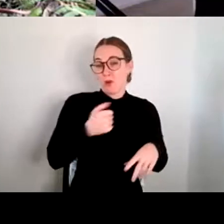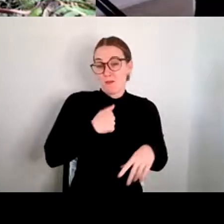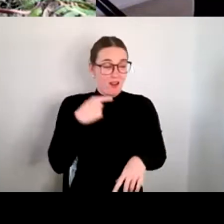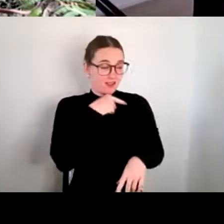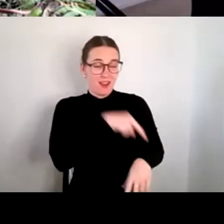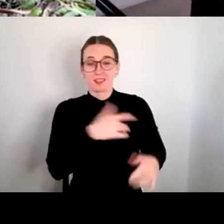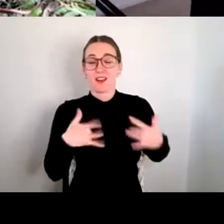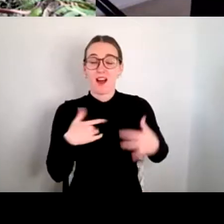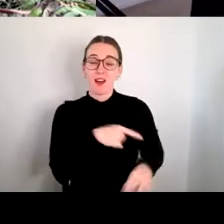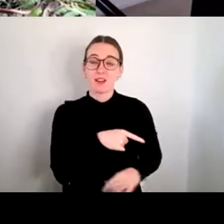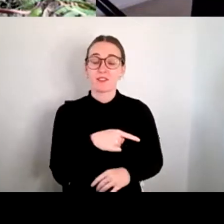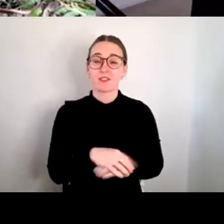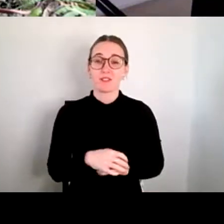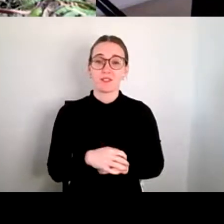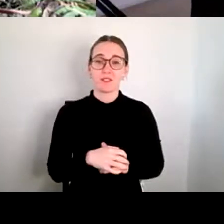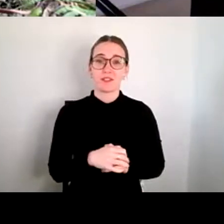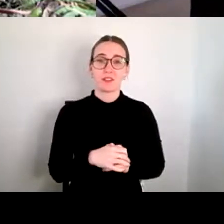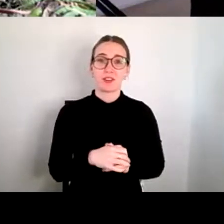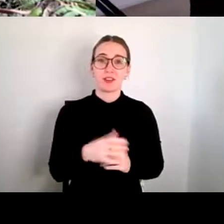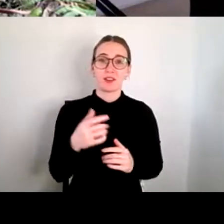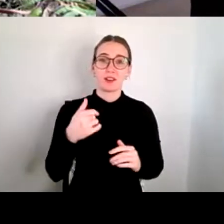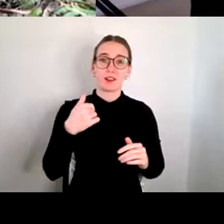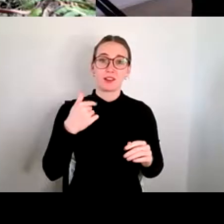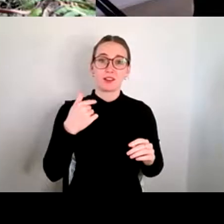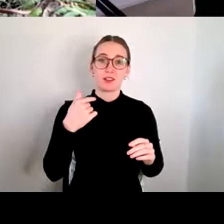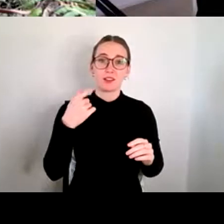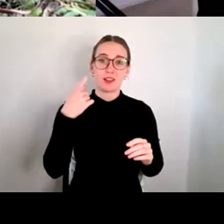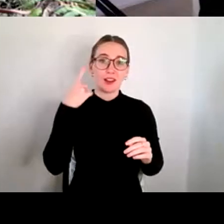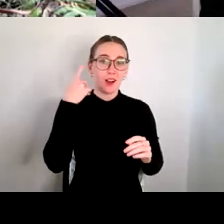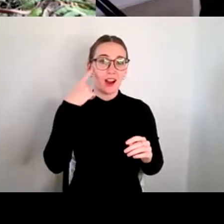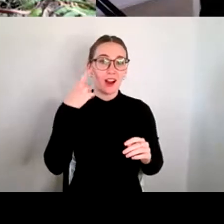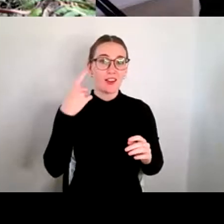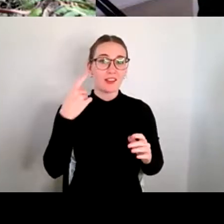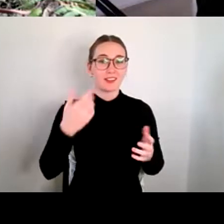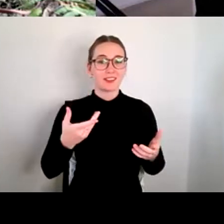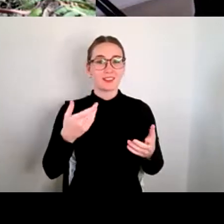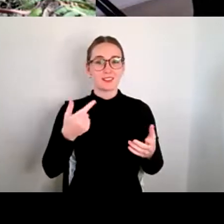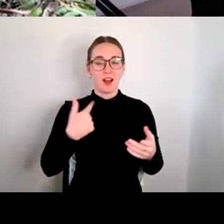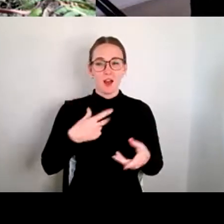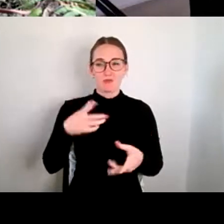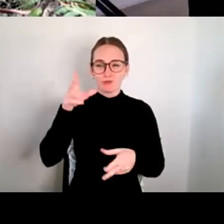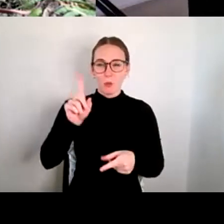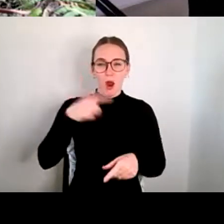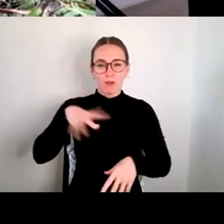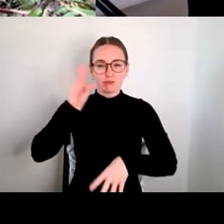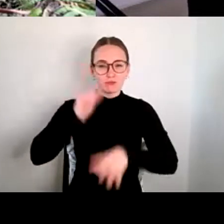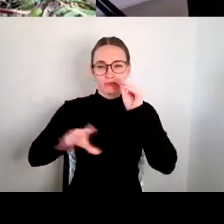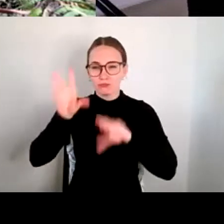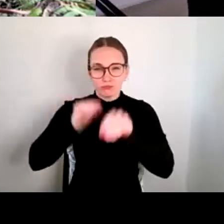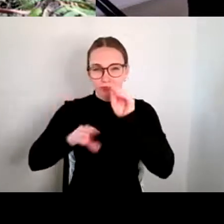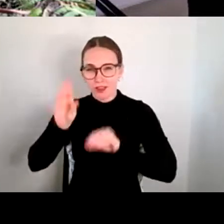indeed. And so I think it's passing on those lessons that I have accumulated.